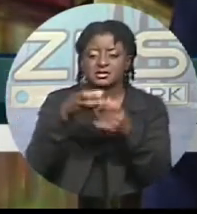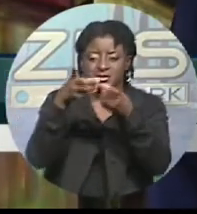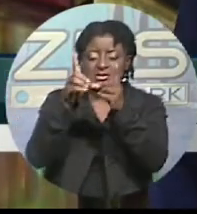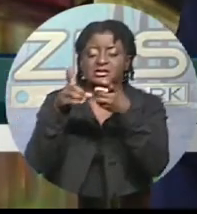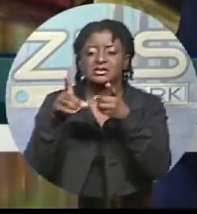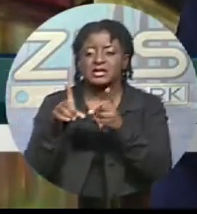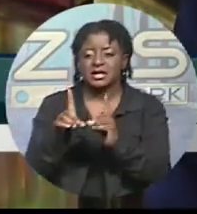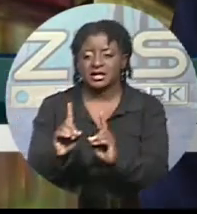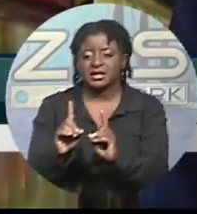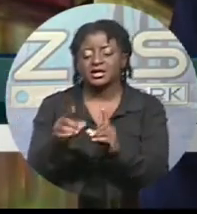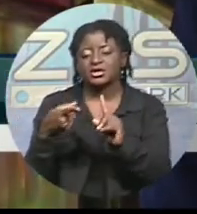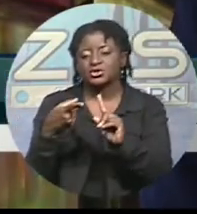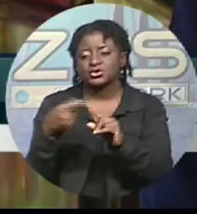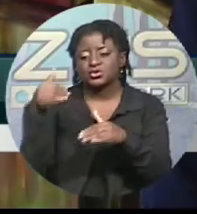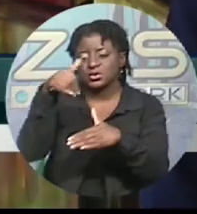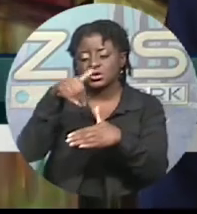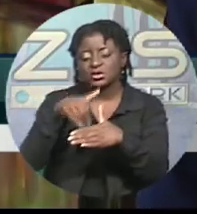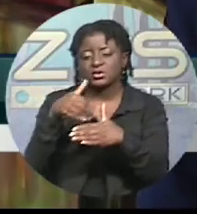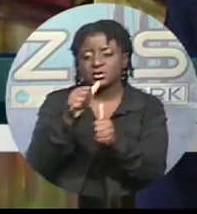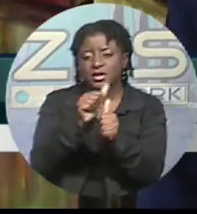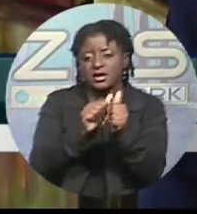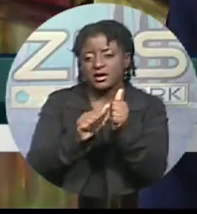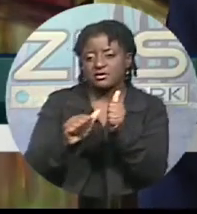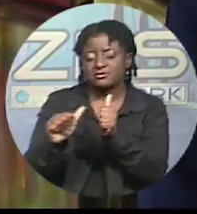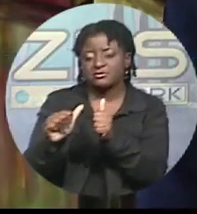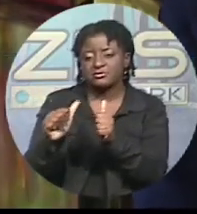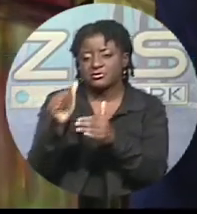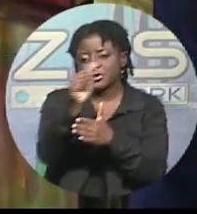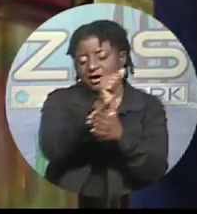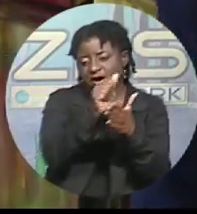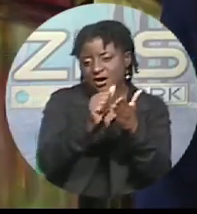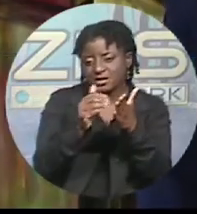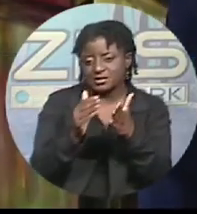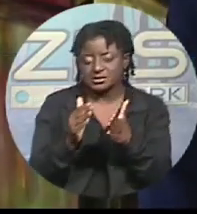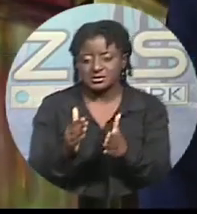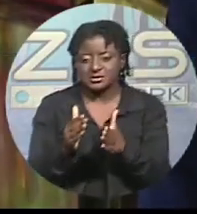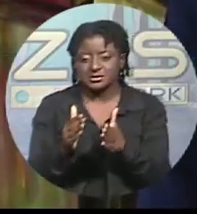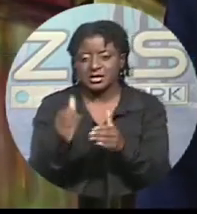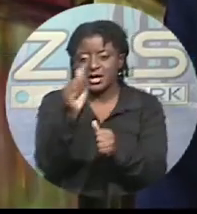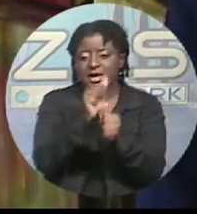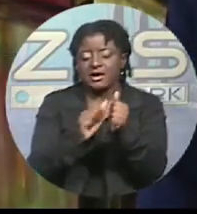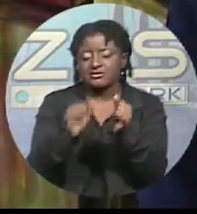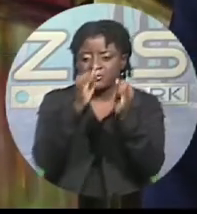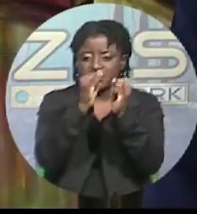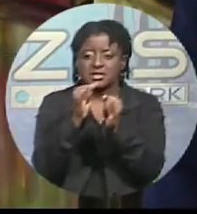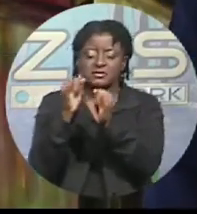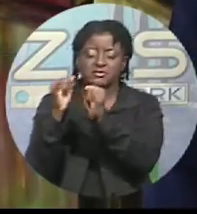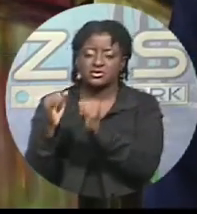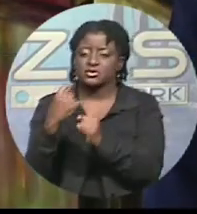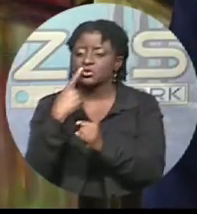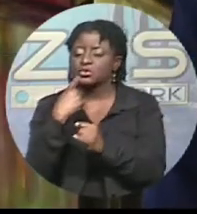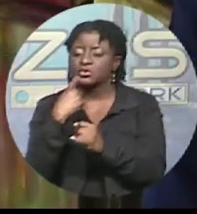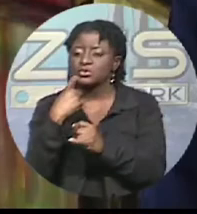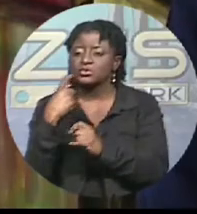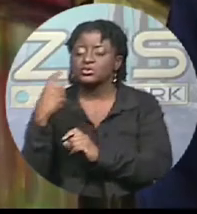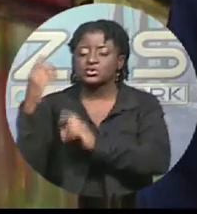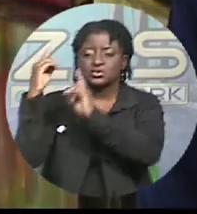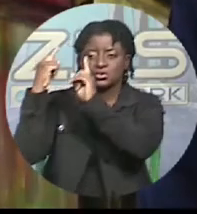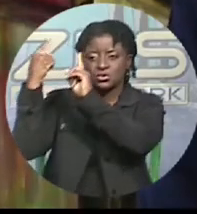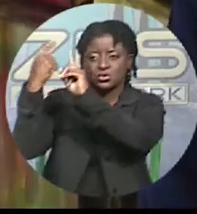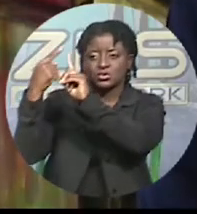to include every artist, every individual who aspire to be